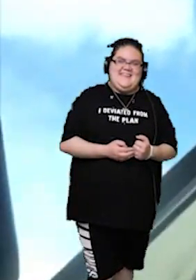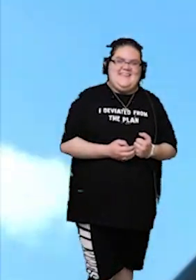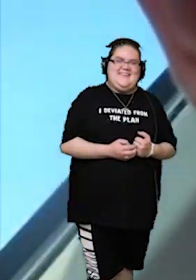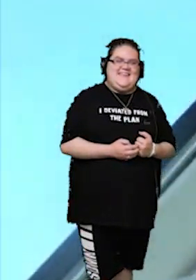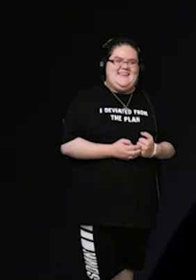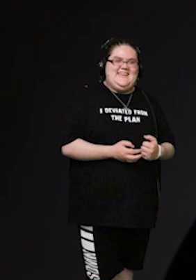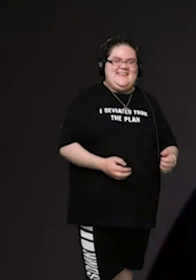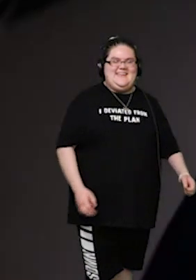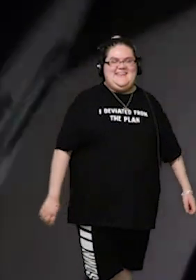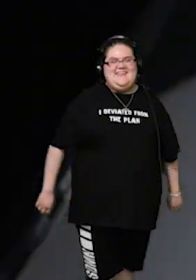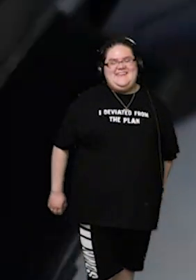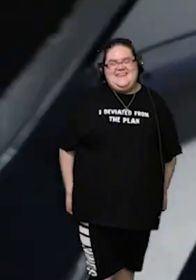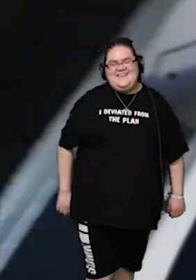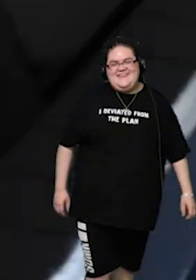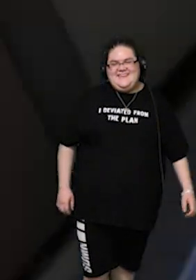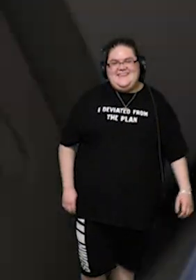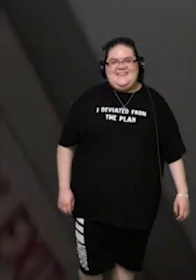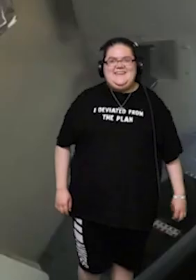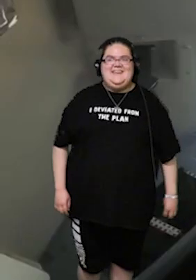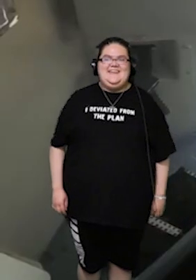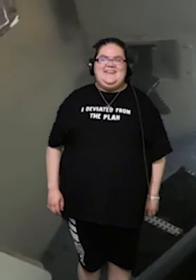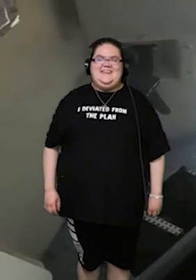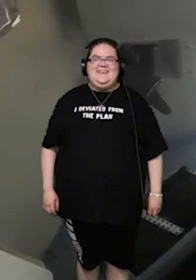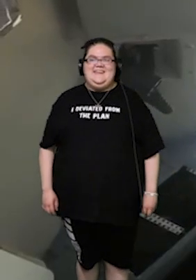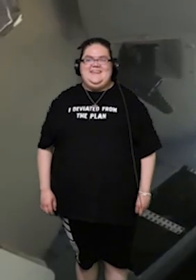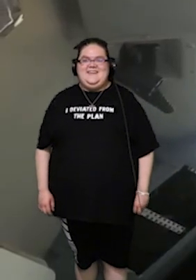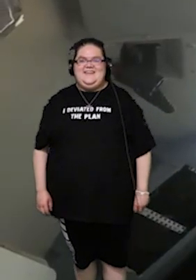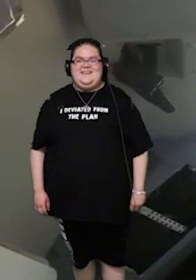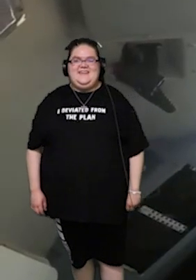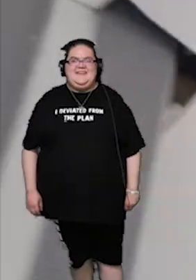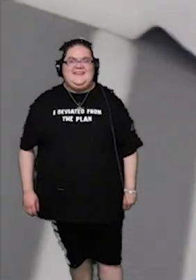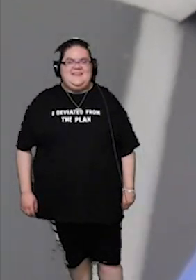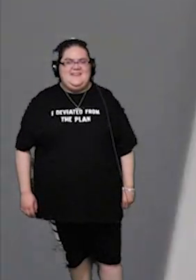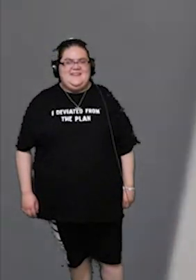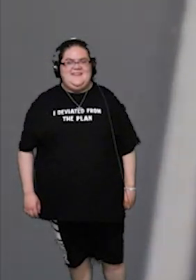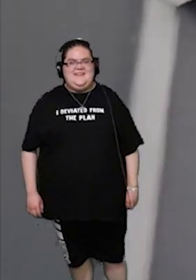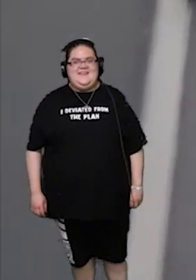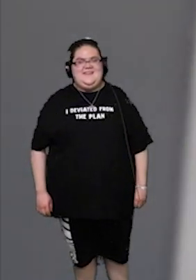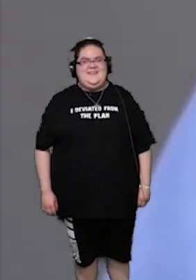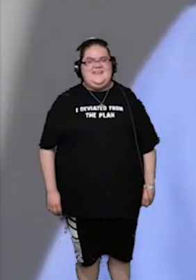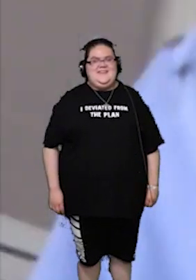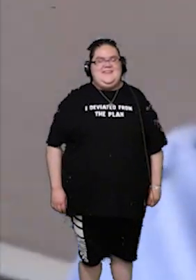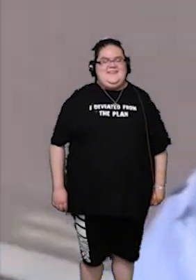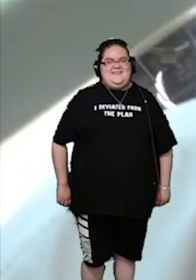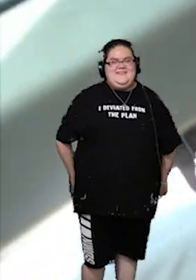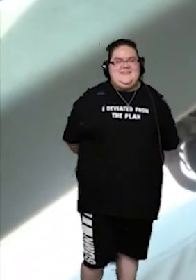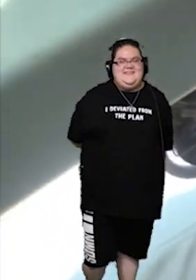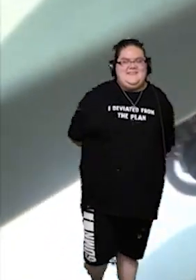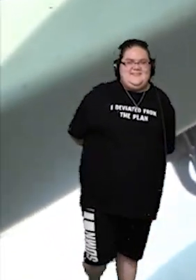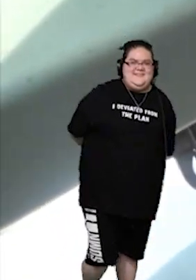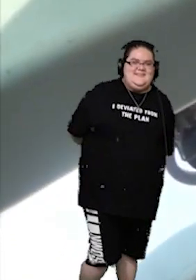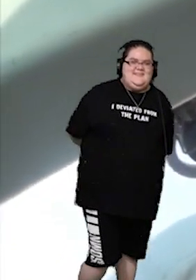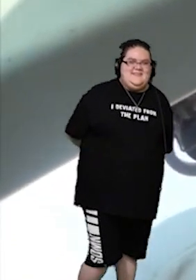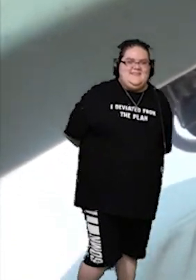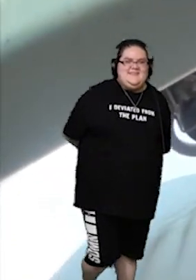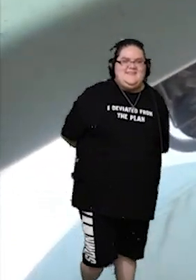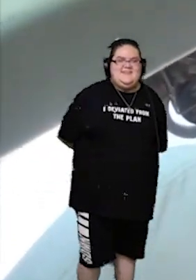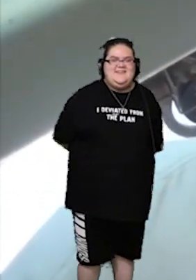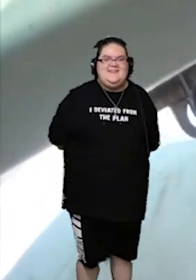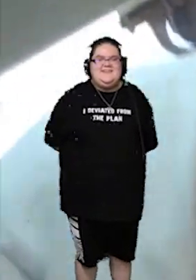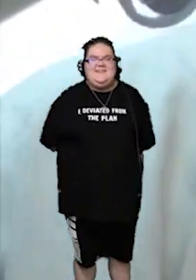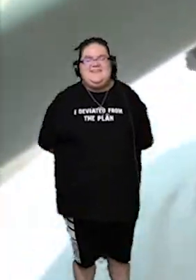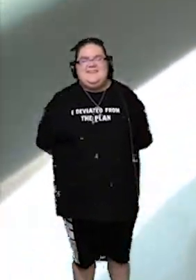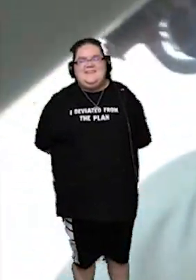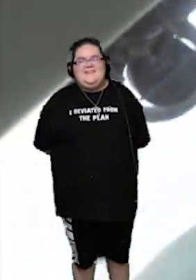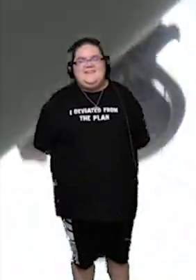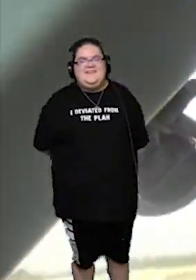already. I was done for. Oh. If I'd left the door open, would I have more of a chance, do you reckon? Or would you look? I still would have looked, but. Fuck, man. It was,